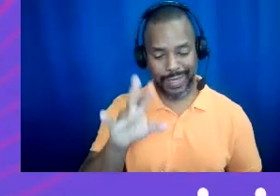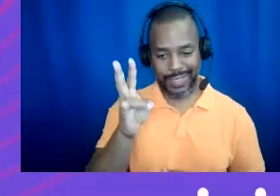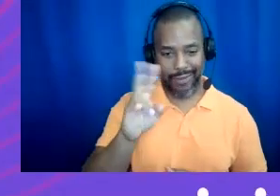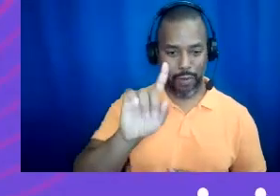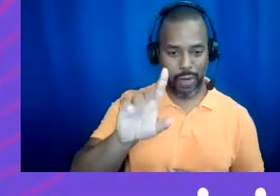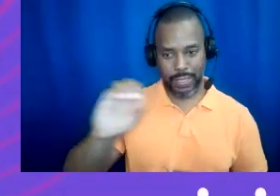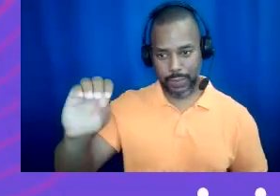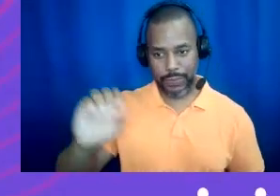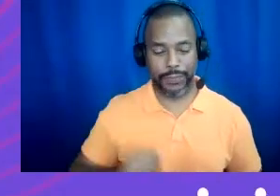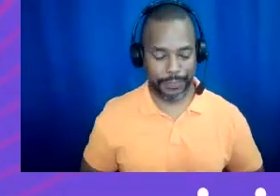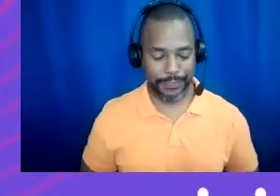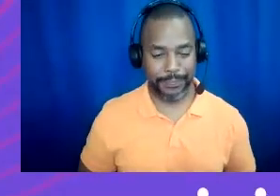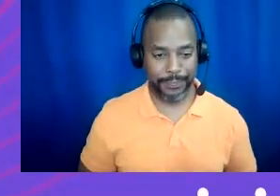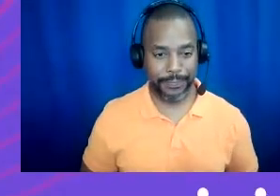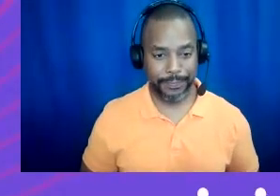559-243-7100.